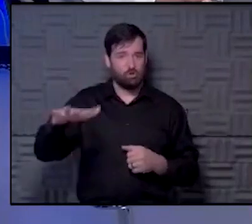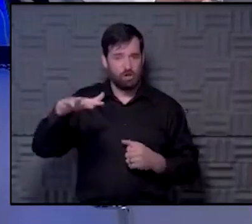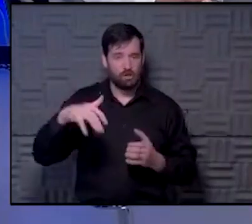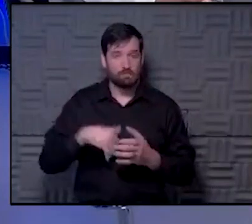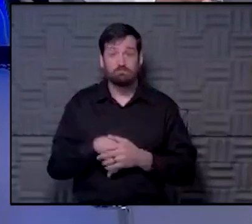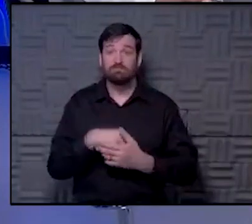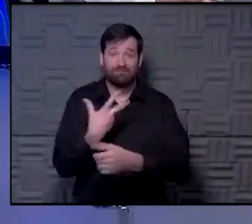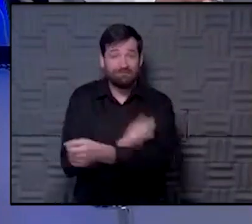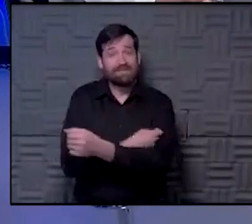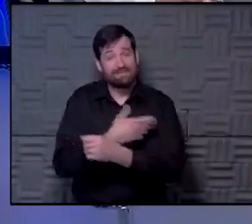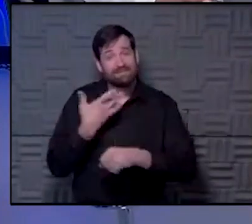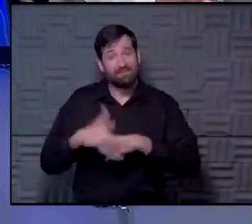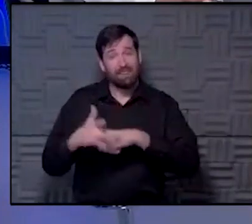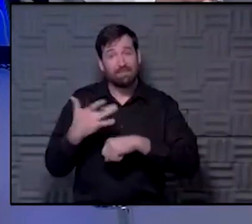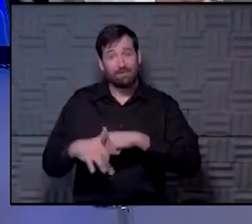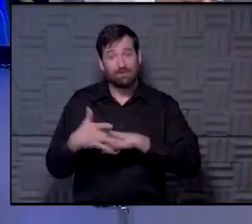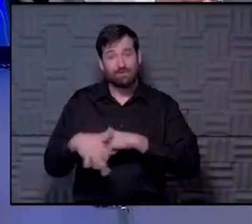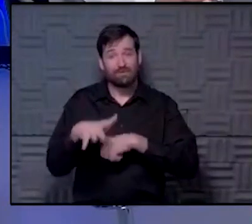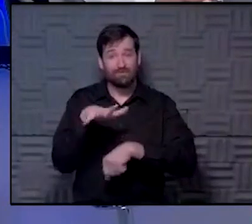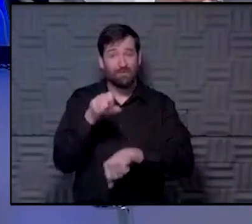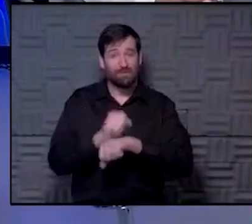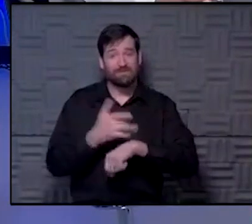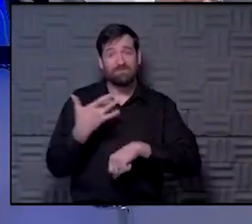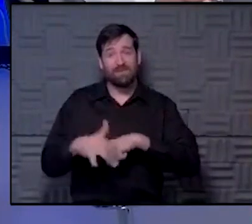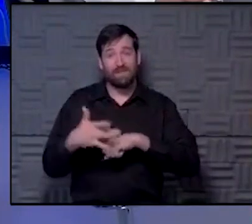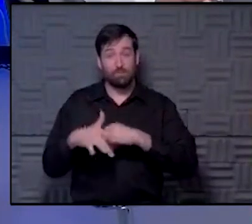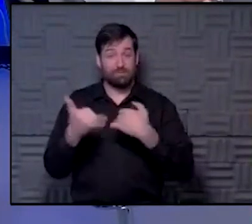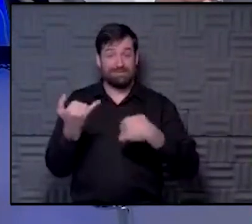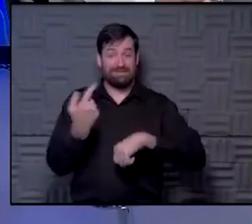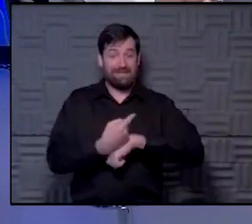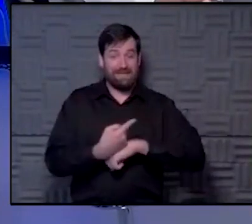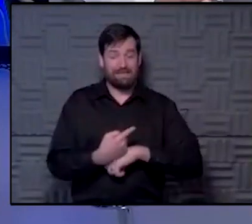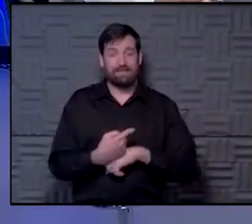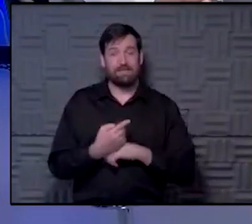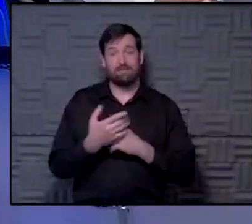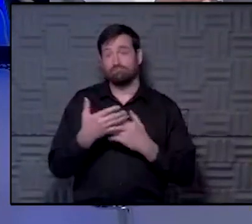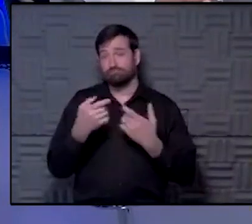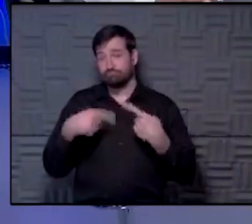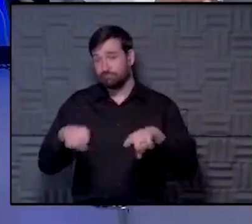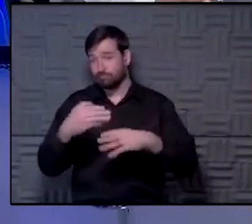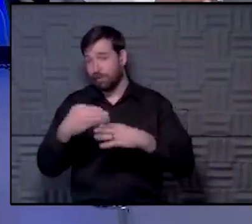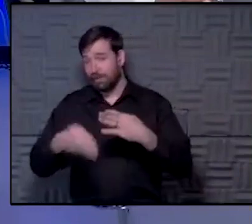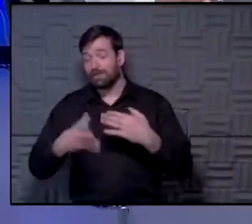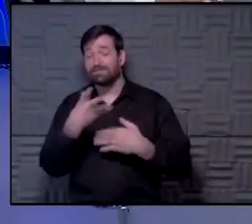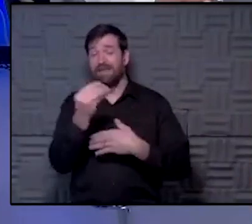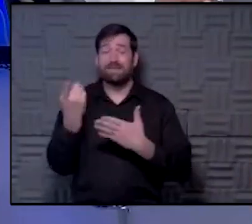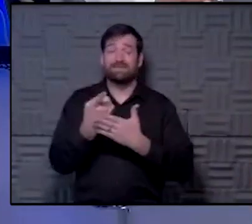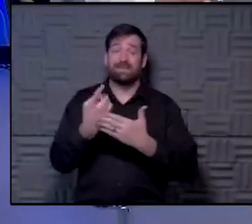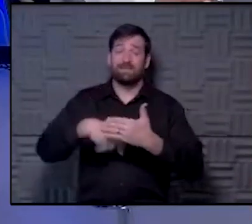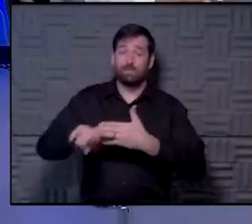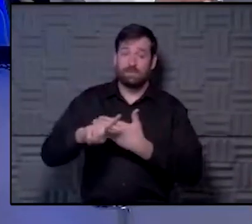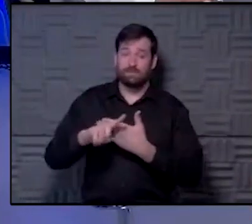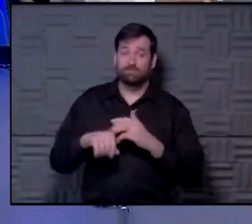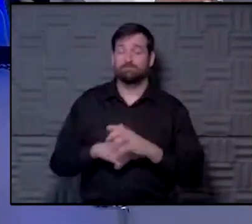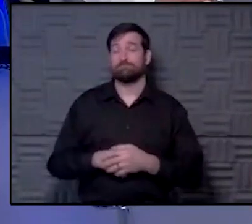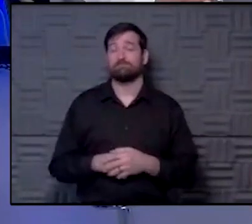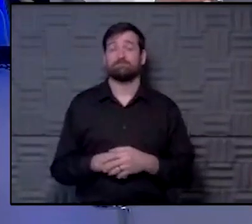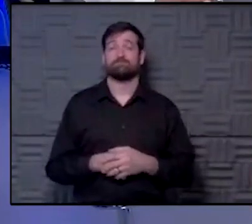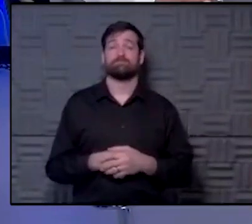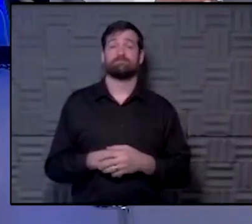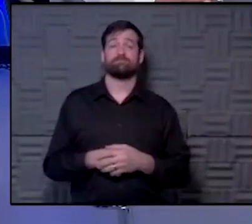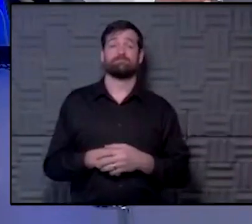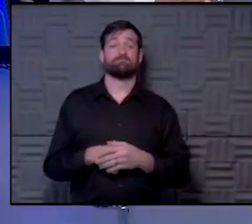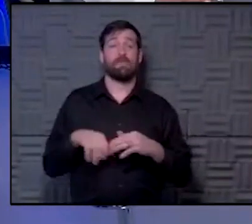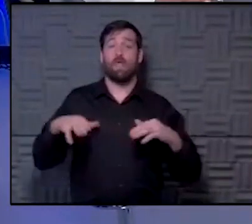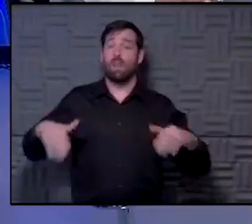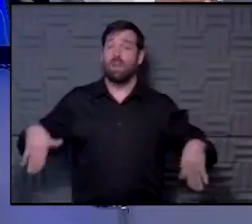vaccine appointments or slots available today, throughout the weekend, and next week. If you